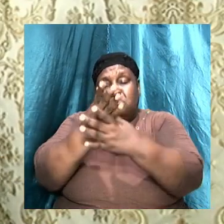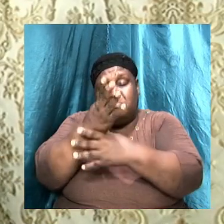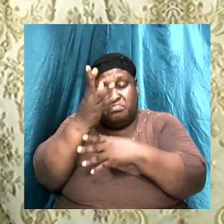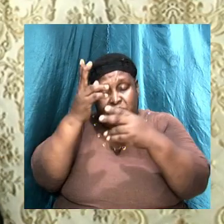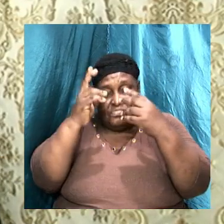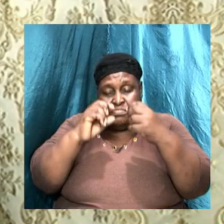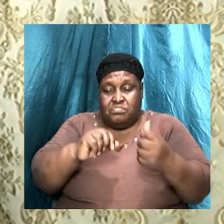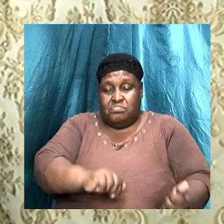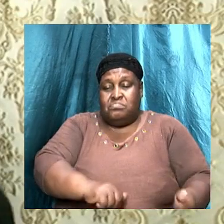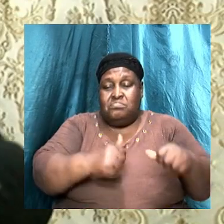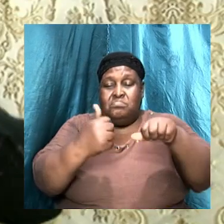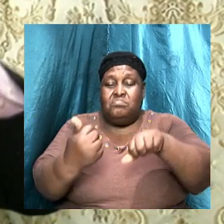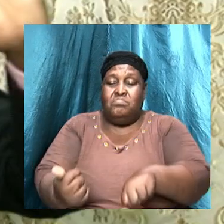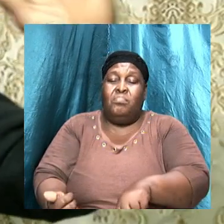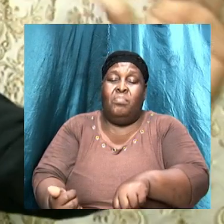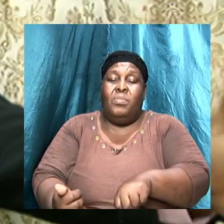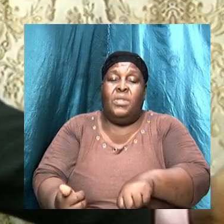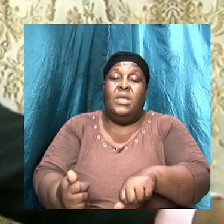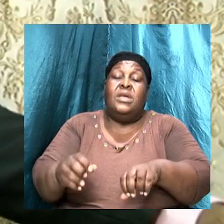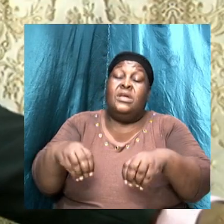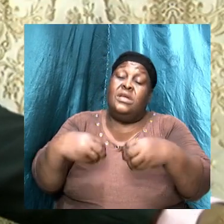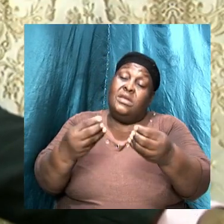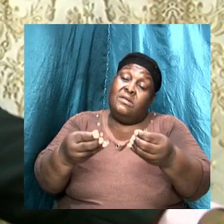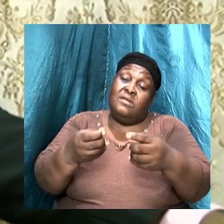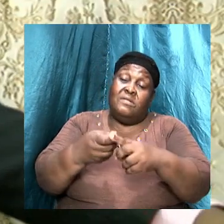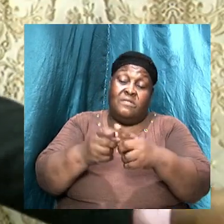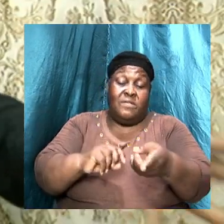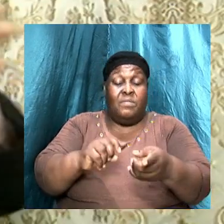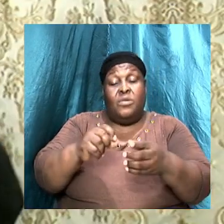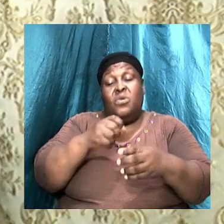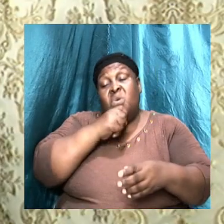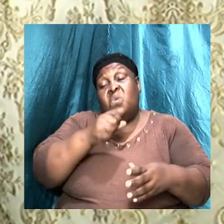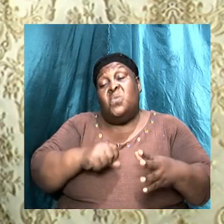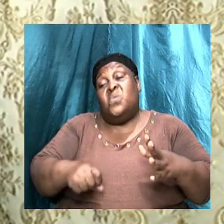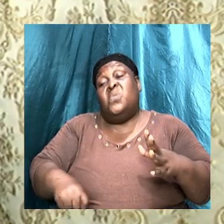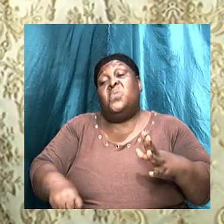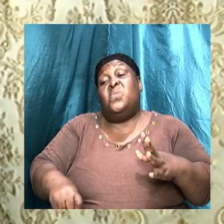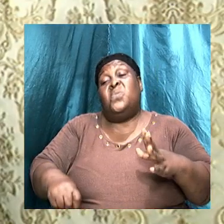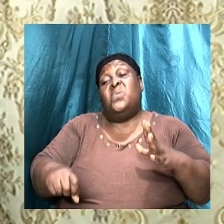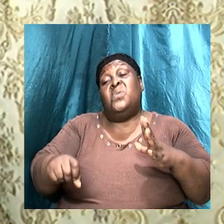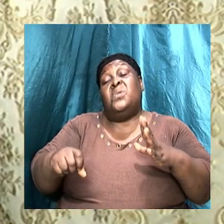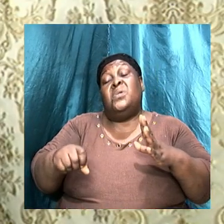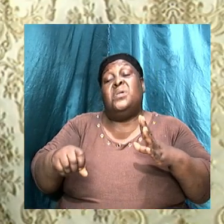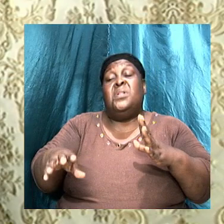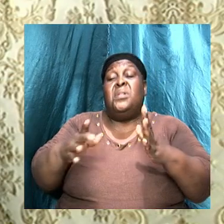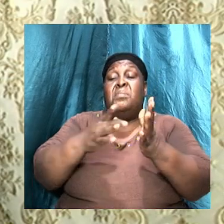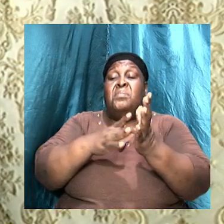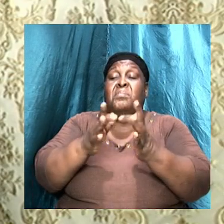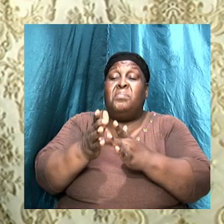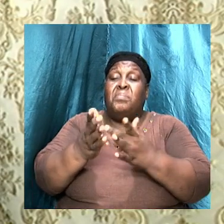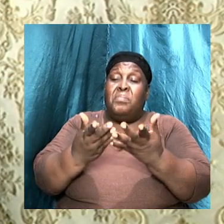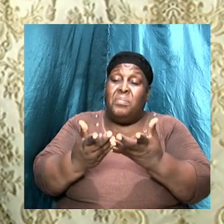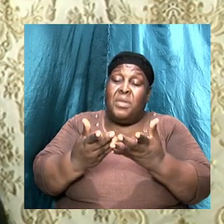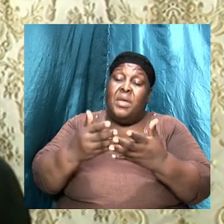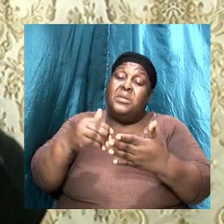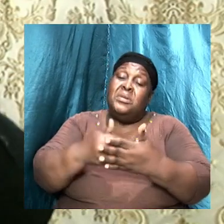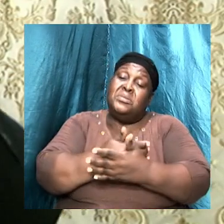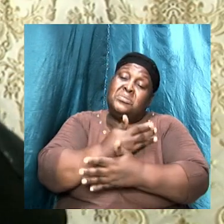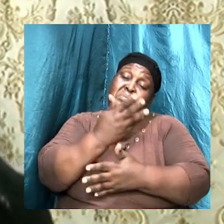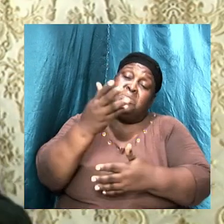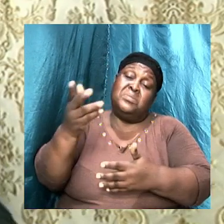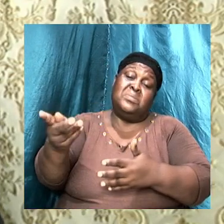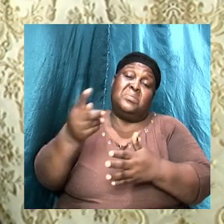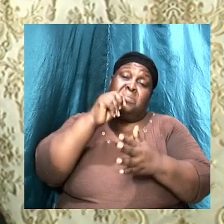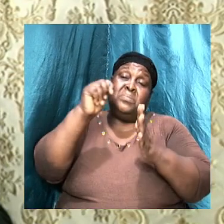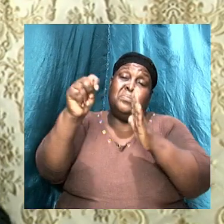I make sure I give it to you from the Old Testament. I give it to you from the New Testament. And I tell you what